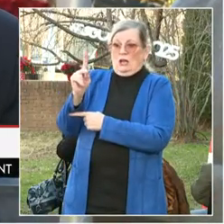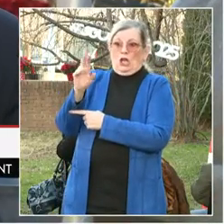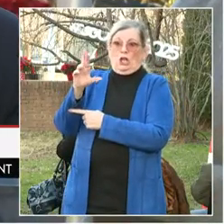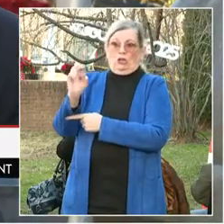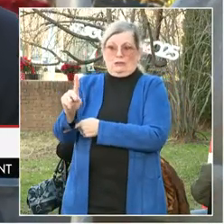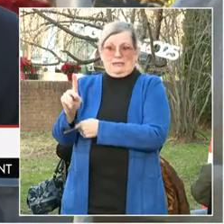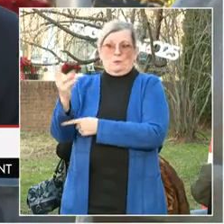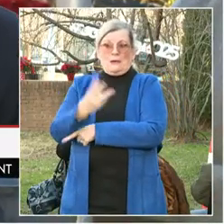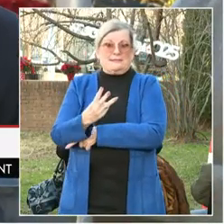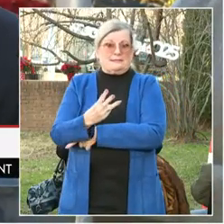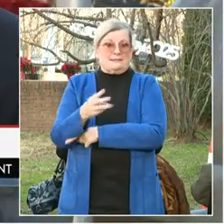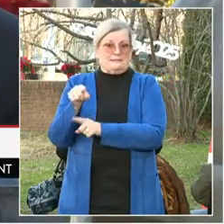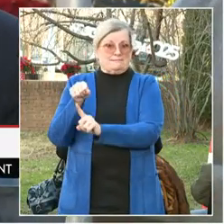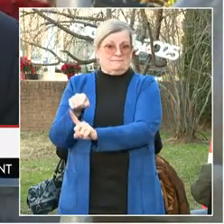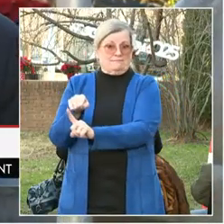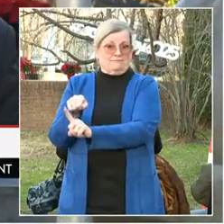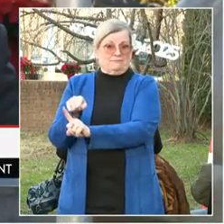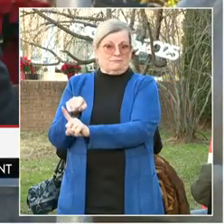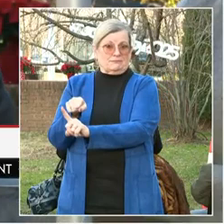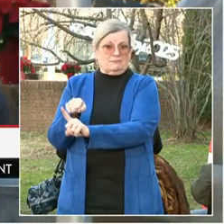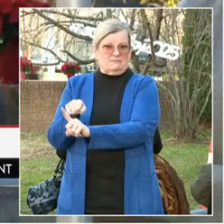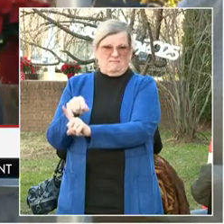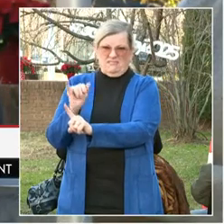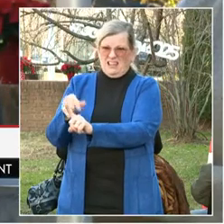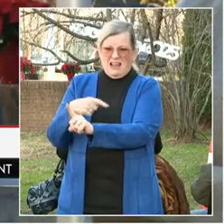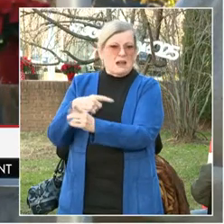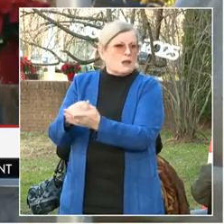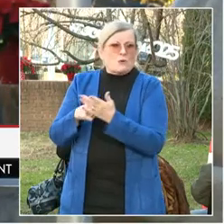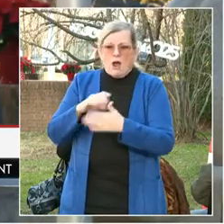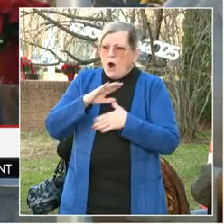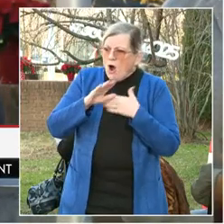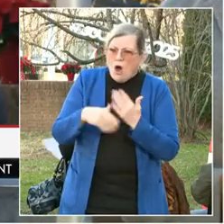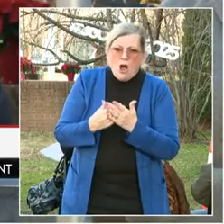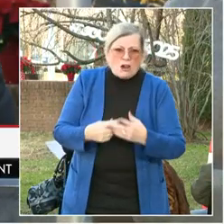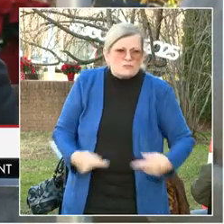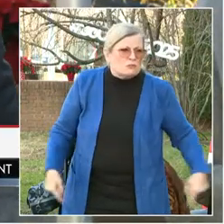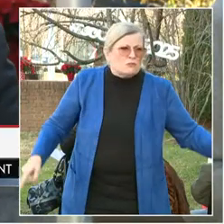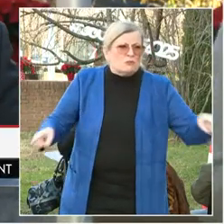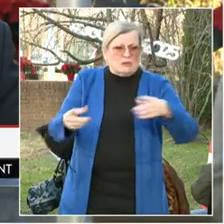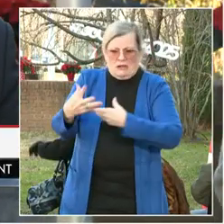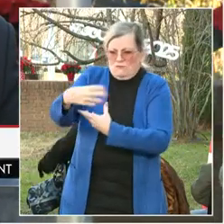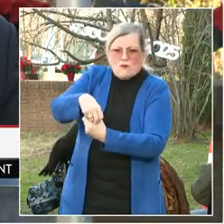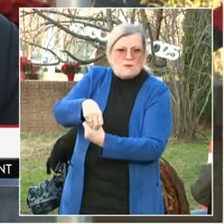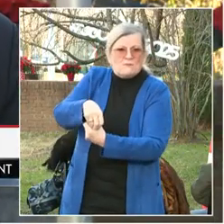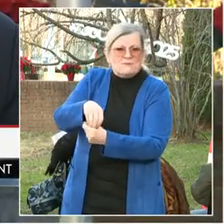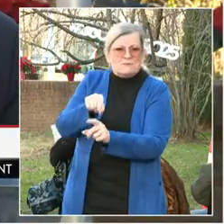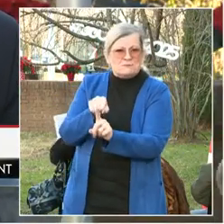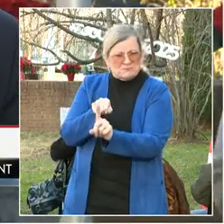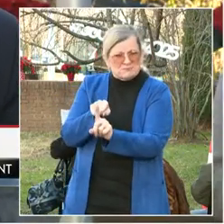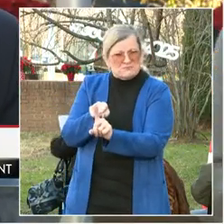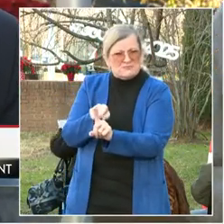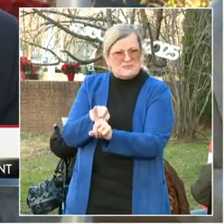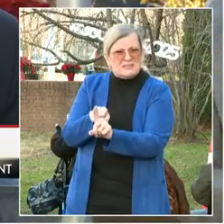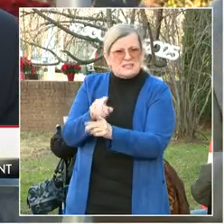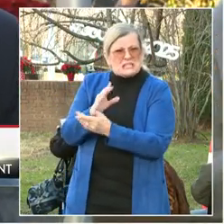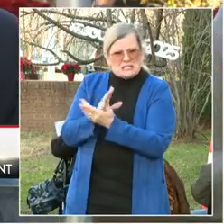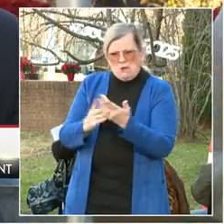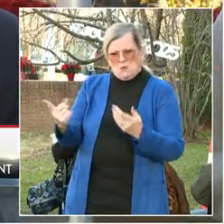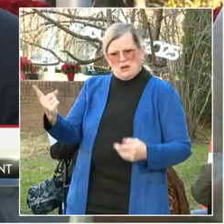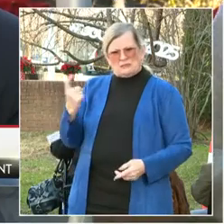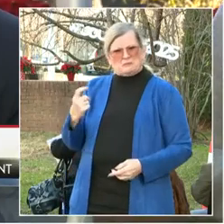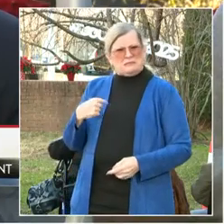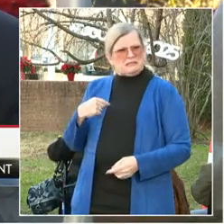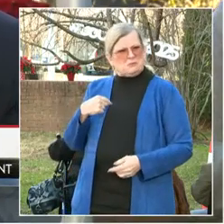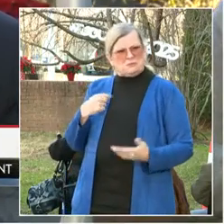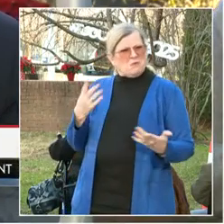I was asked this week, so why Rock Creek West? Why do you need a roadmap for Rock Creek West? And it's because